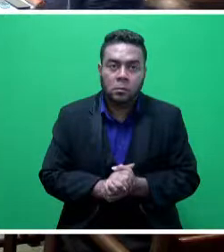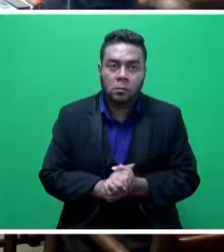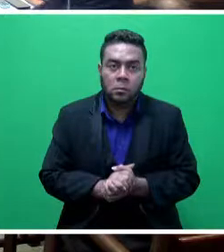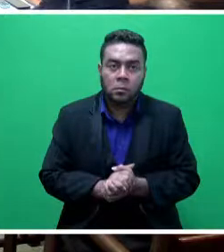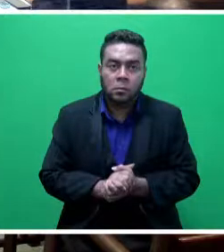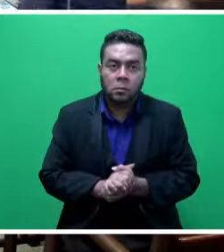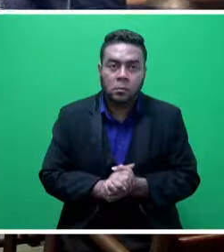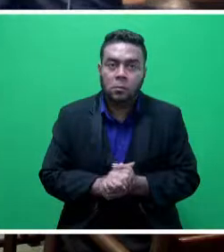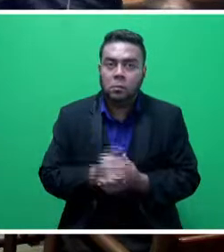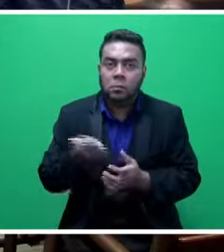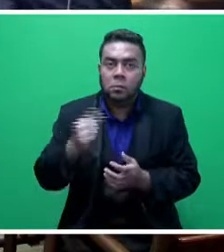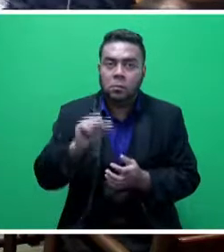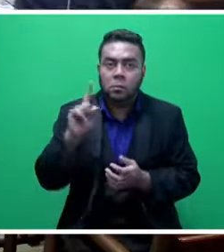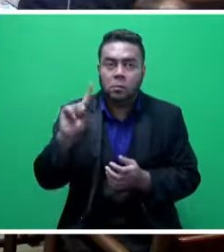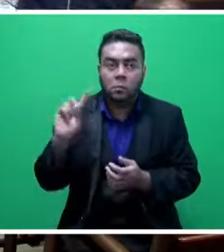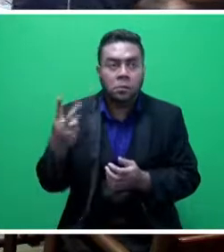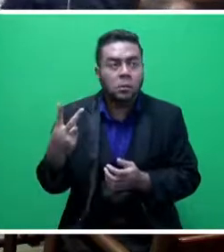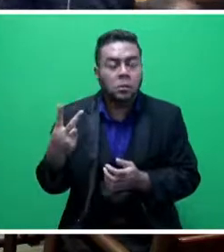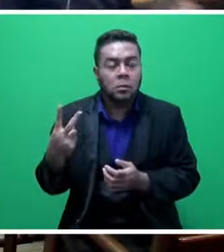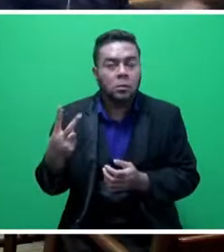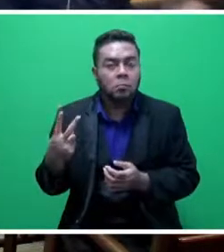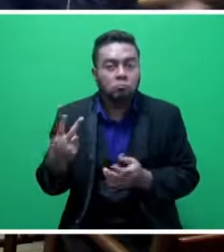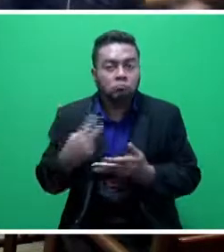Is there a seconder?